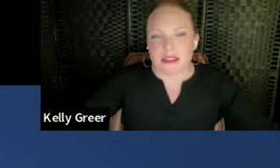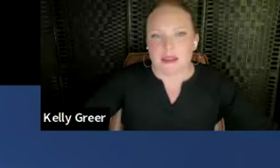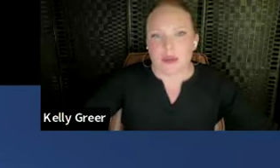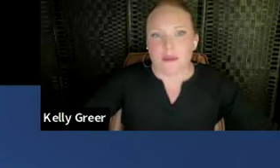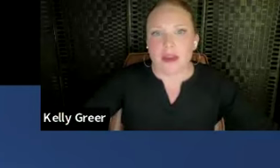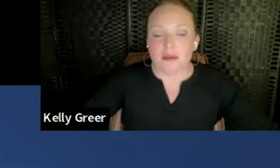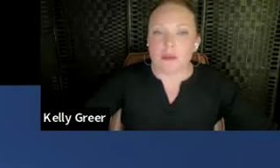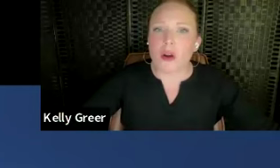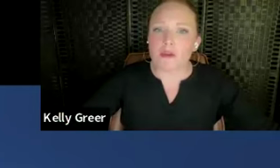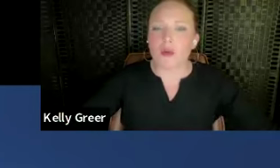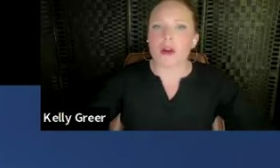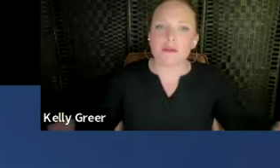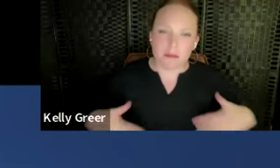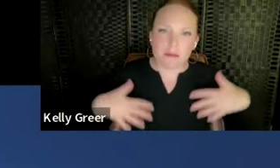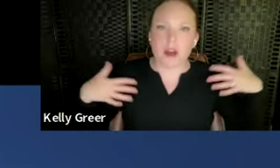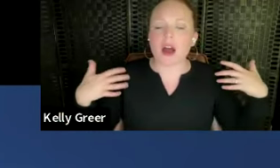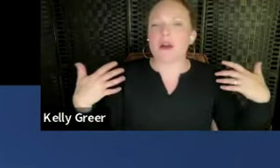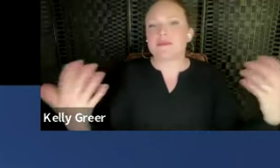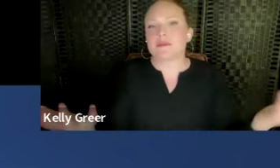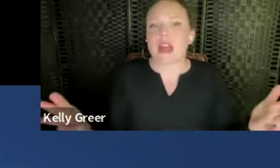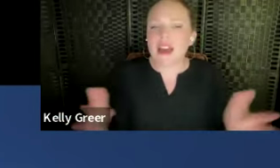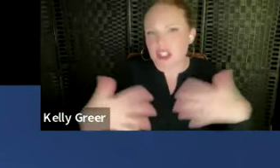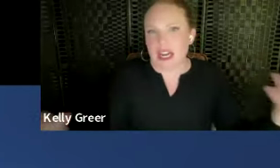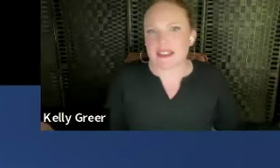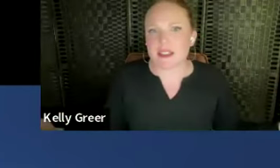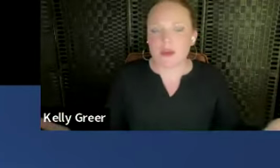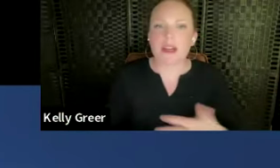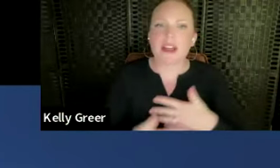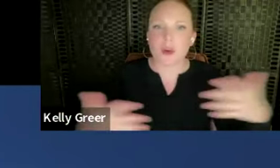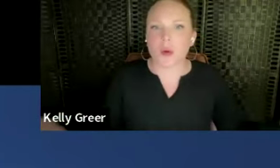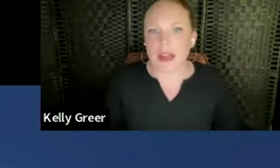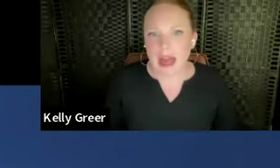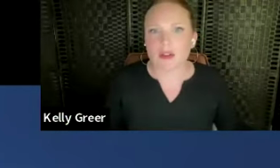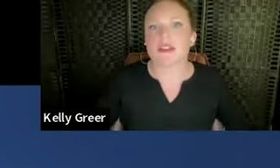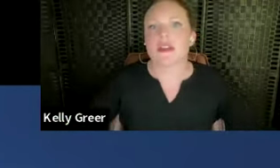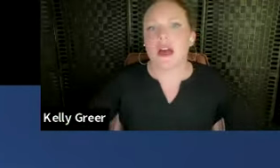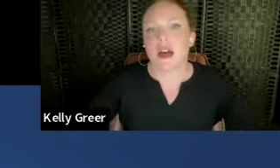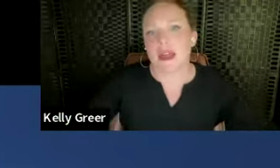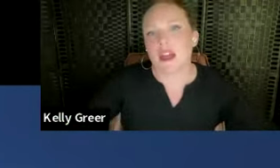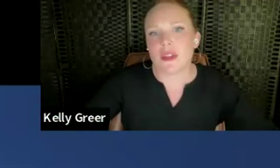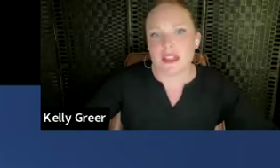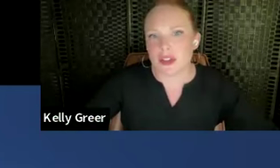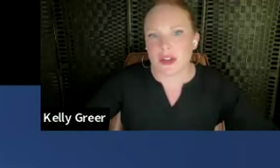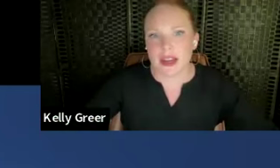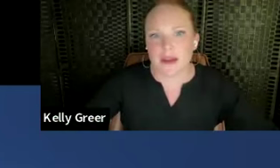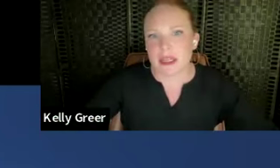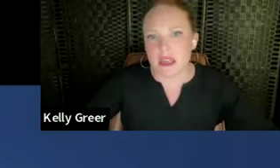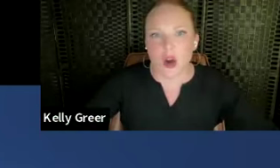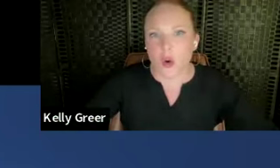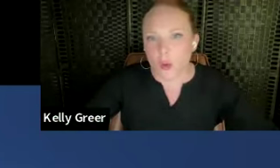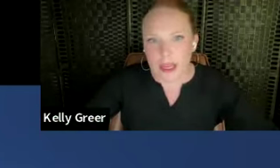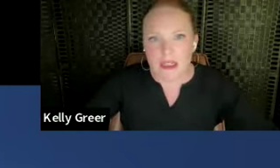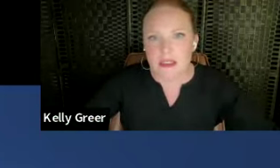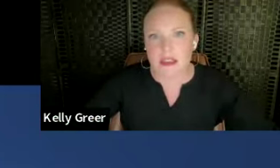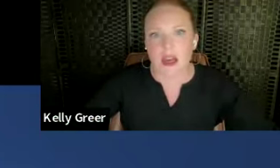not accessible, but more advertised. We want to get the word out. And I know that Instagram is